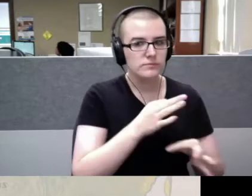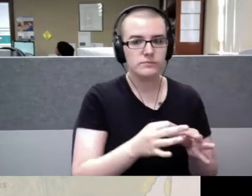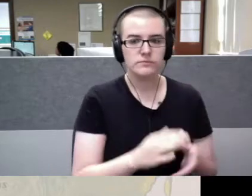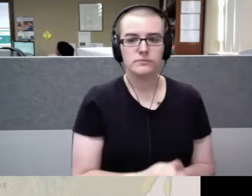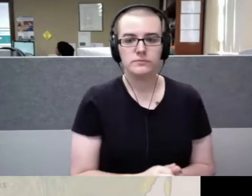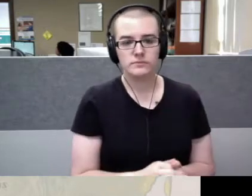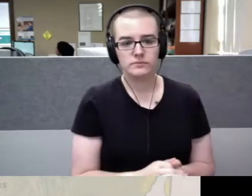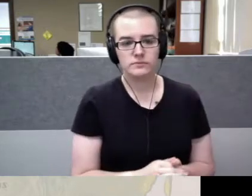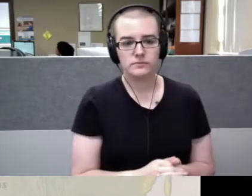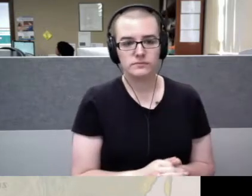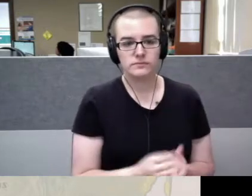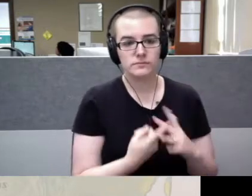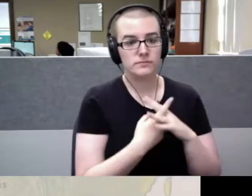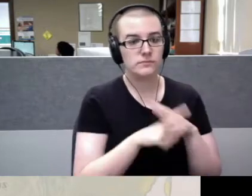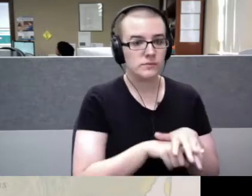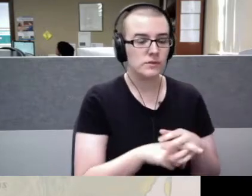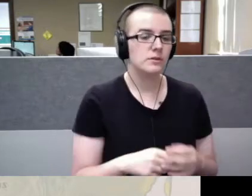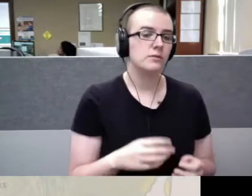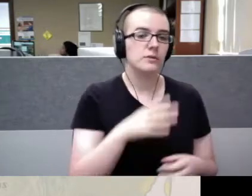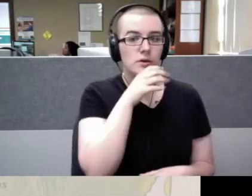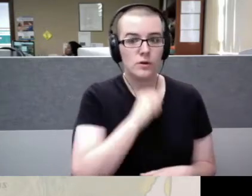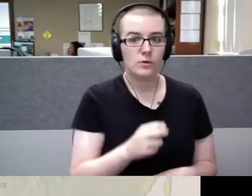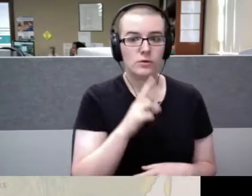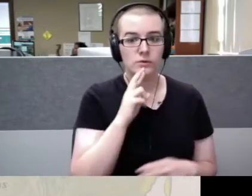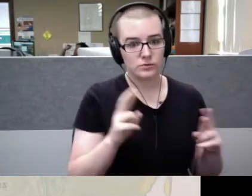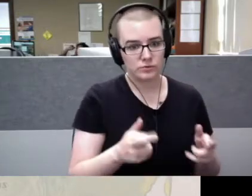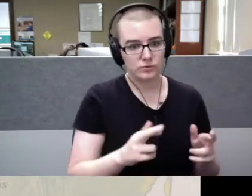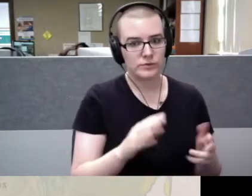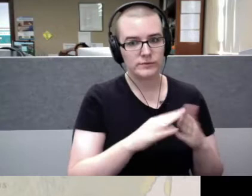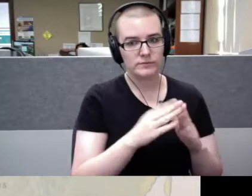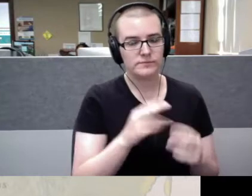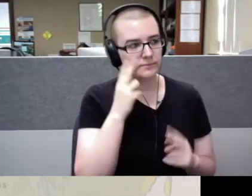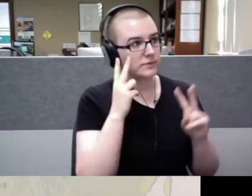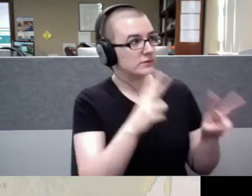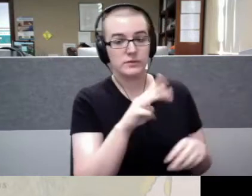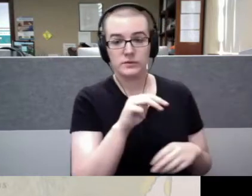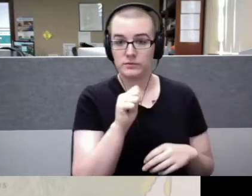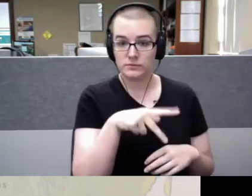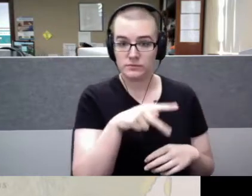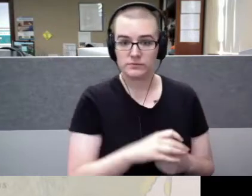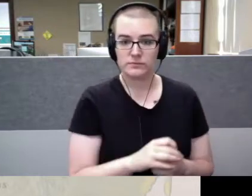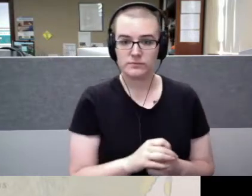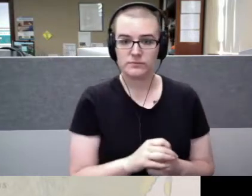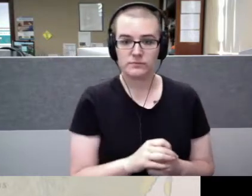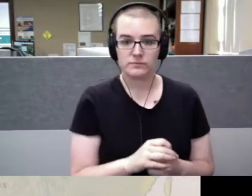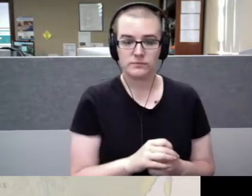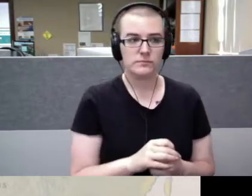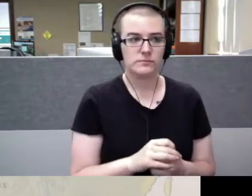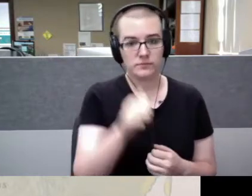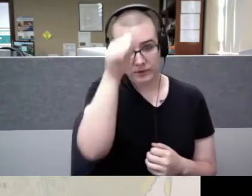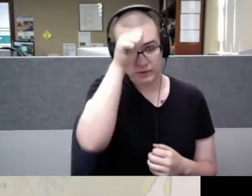to start looking at these ancient river civilizations. And you can see on this map here, we're going to be centering around